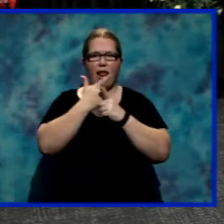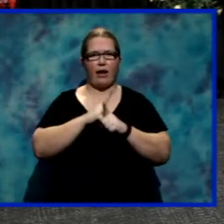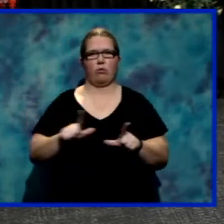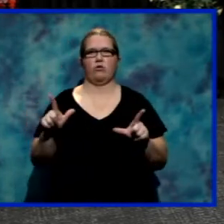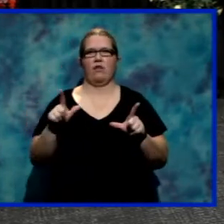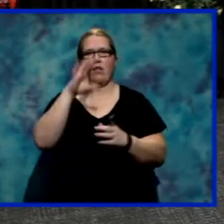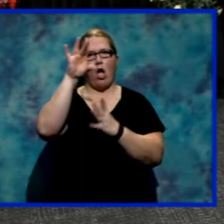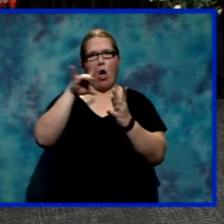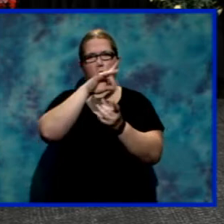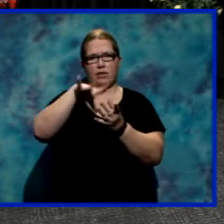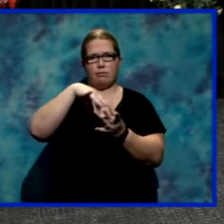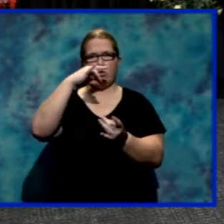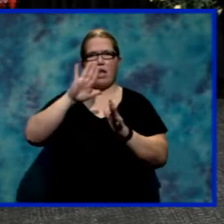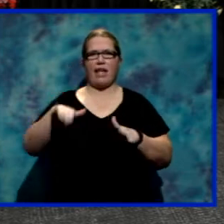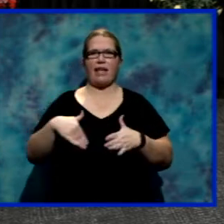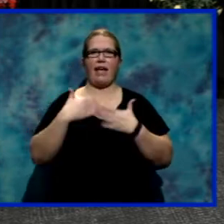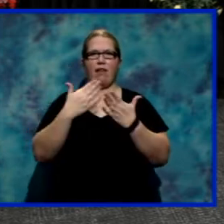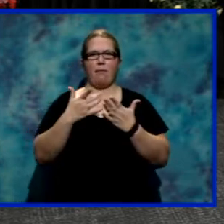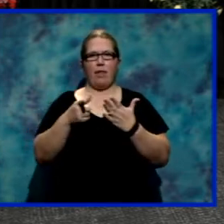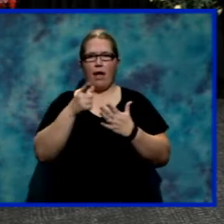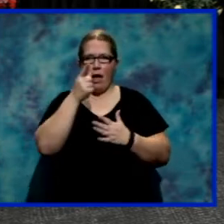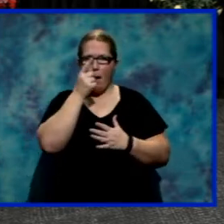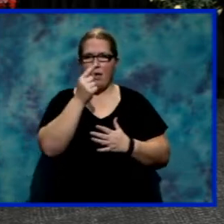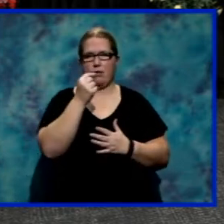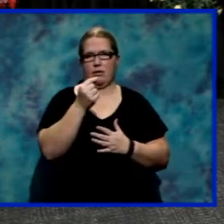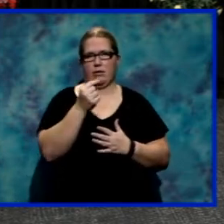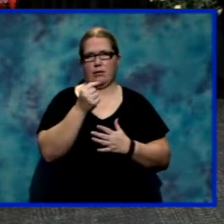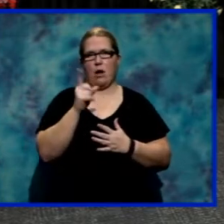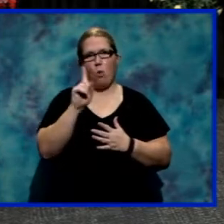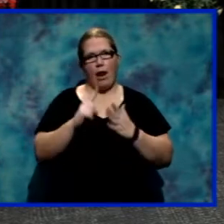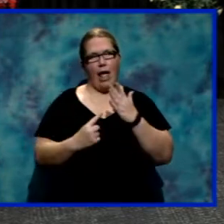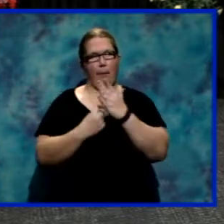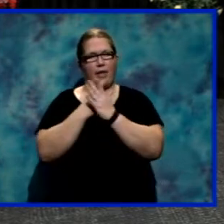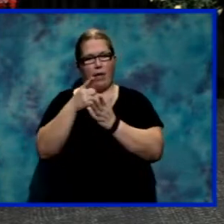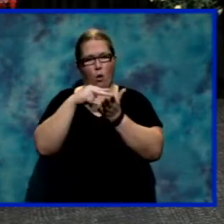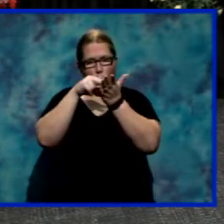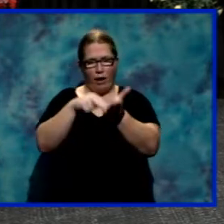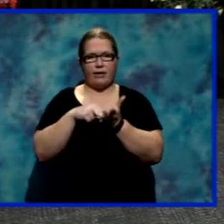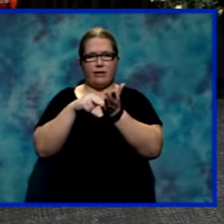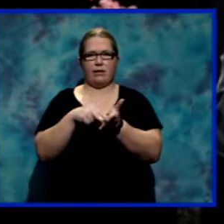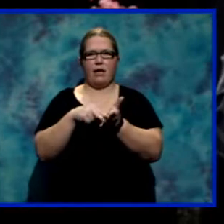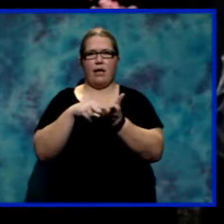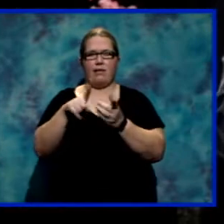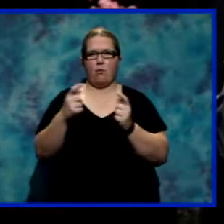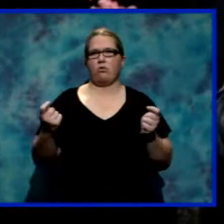Spirit gave them the ability. What happened was they were waiting, they were converted.